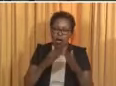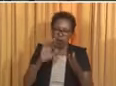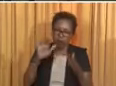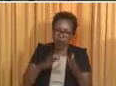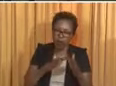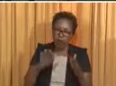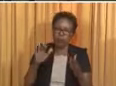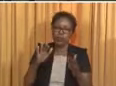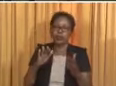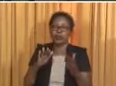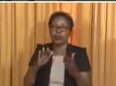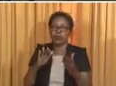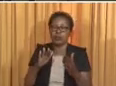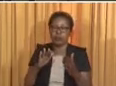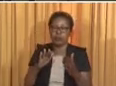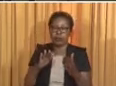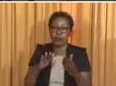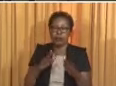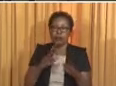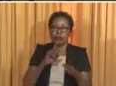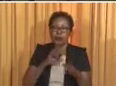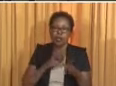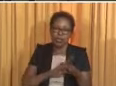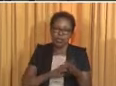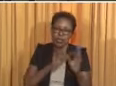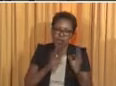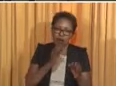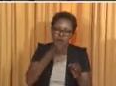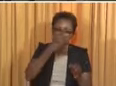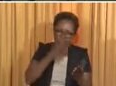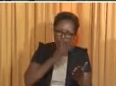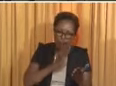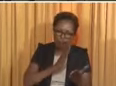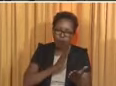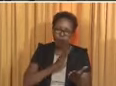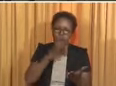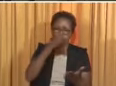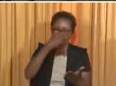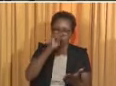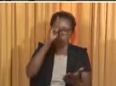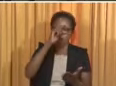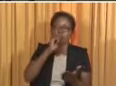referendum. So when we go to the first step,